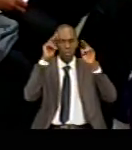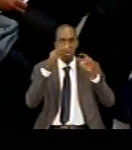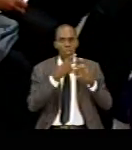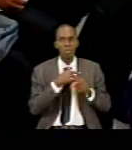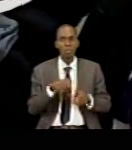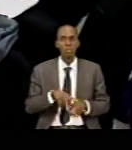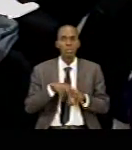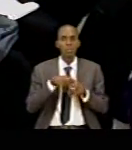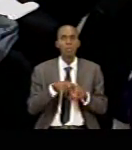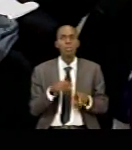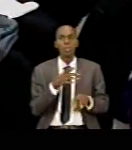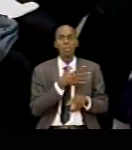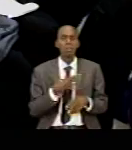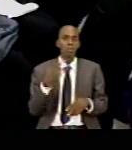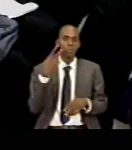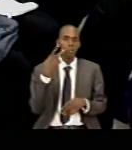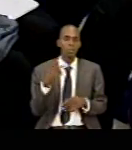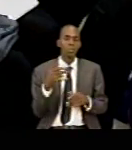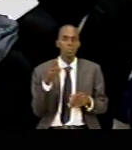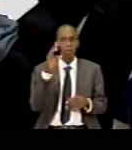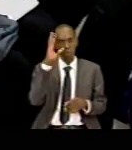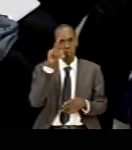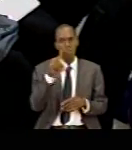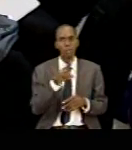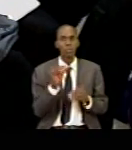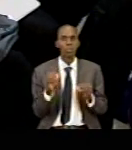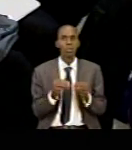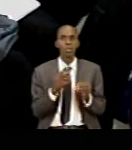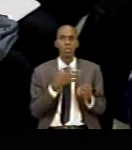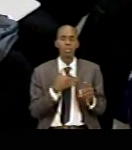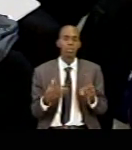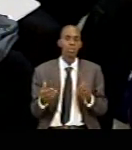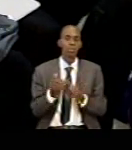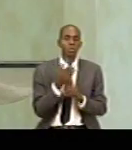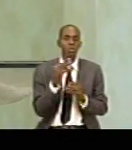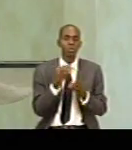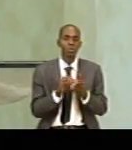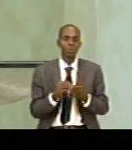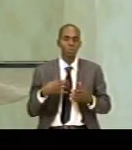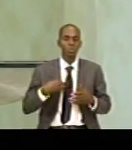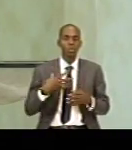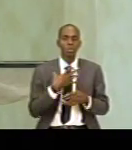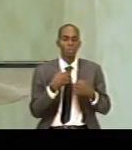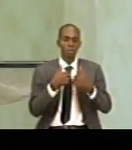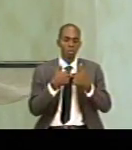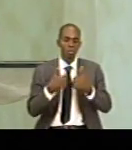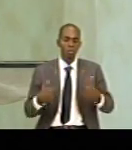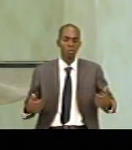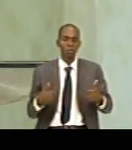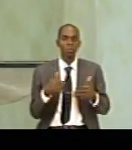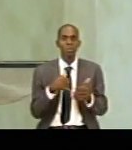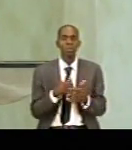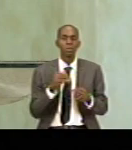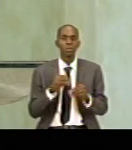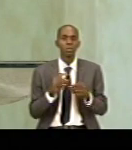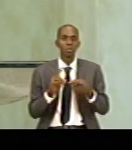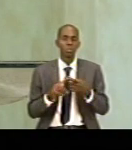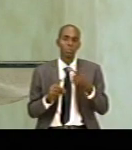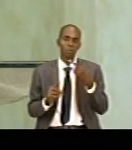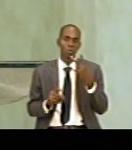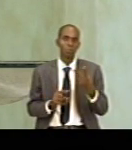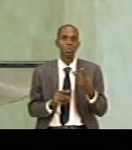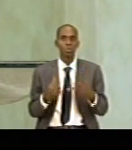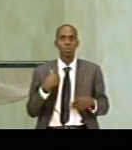saw him no more, and he took hold of his own clothes and rent them in two pieces. We